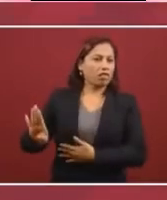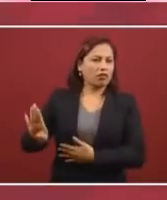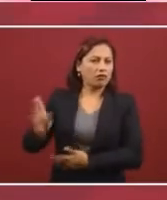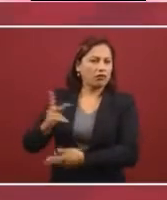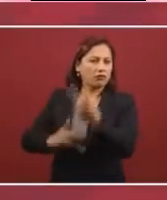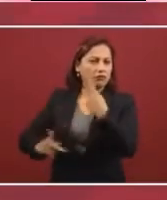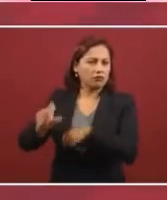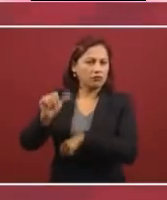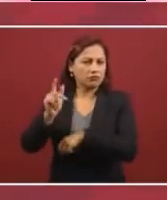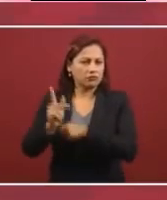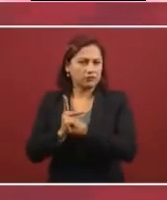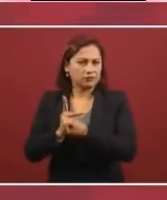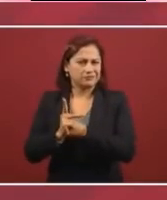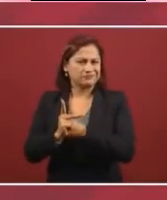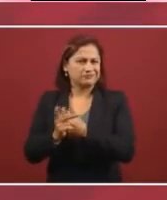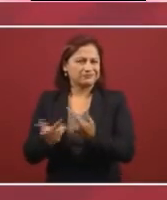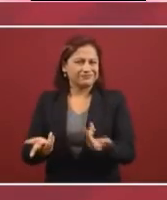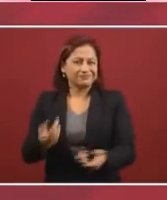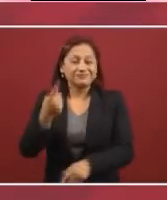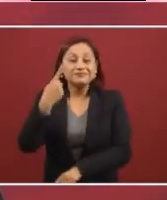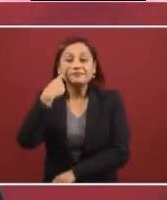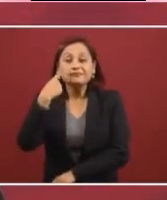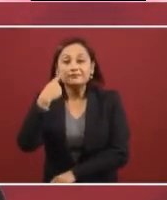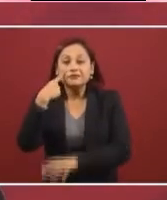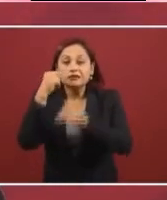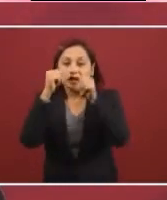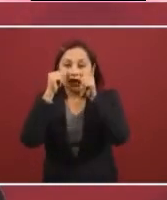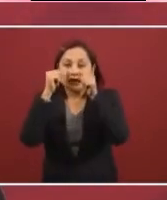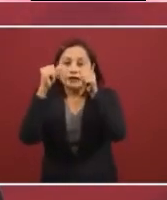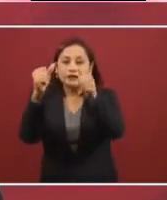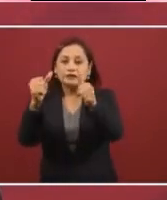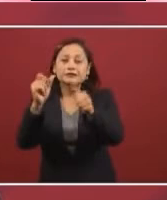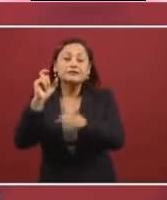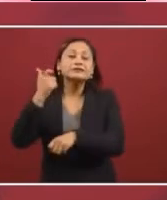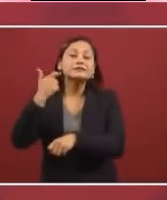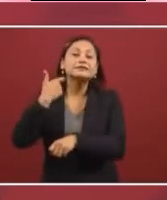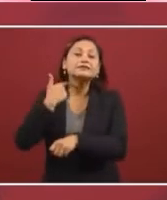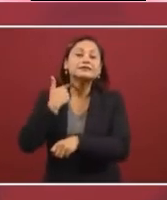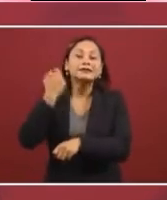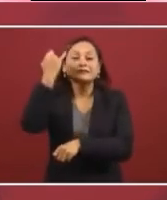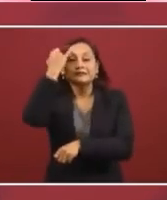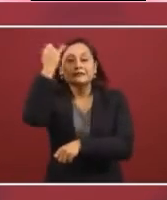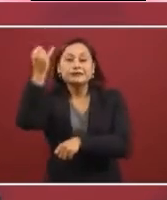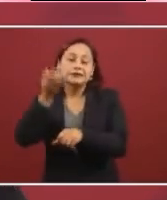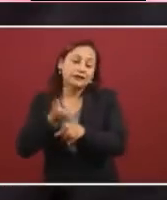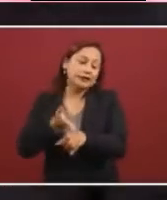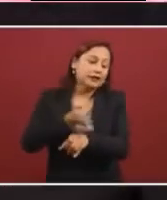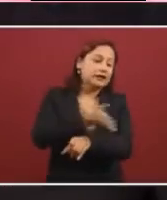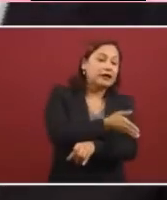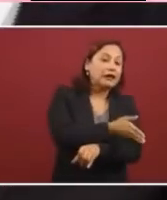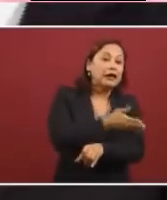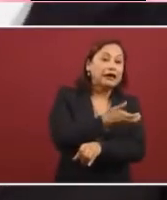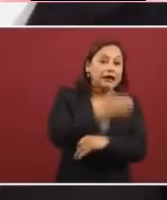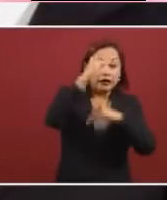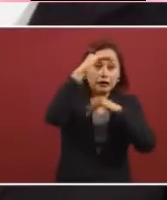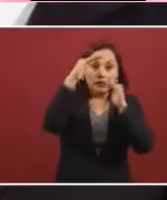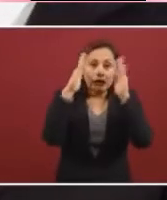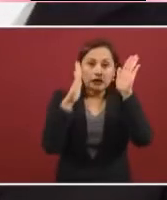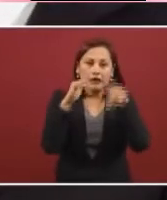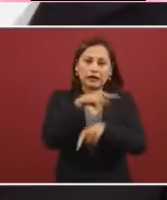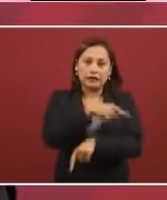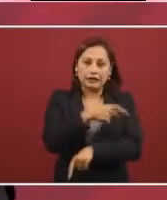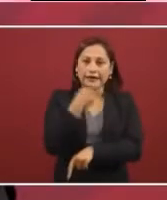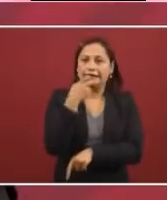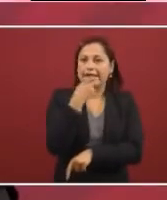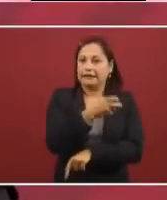not accepting immigrants? This is the conservatism. Let that be clear. It's the same thing.